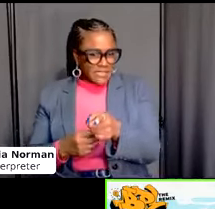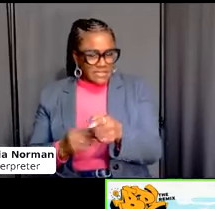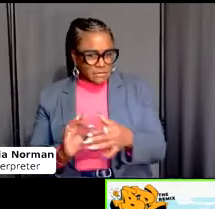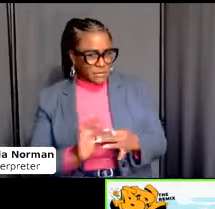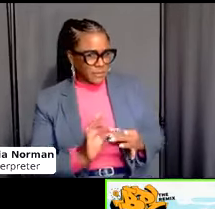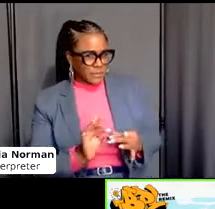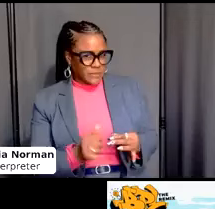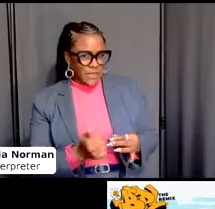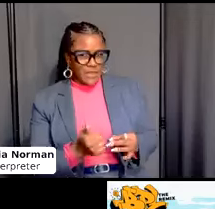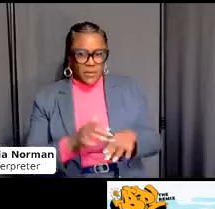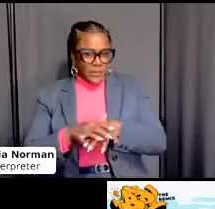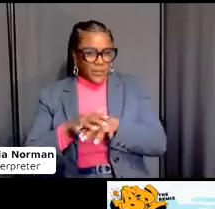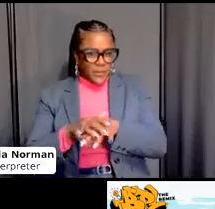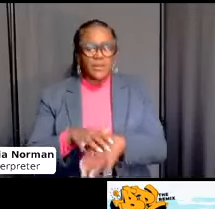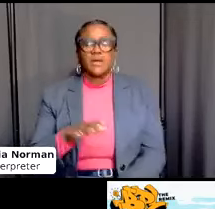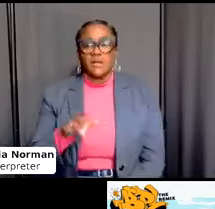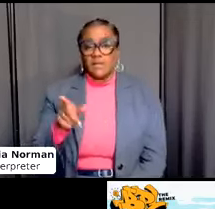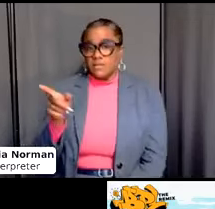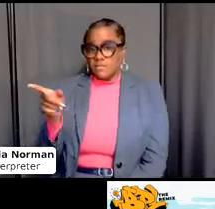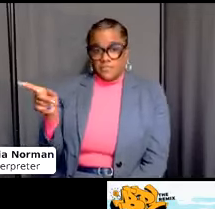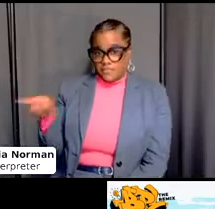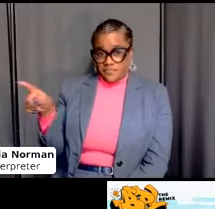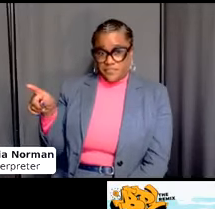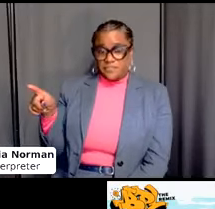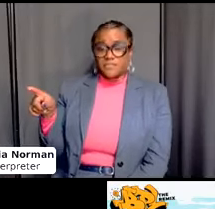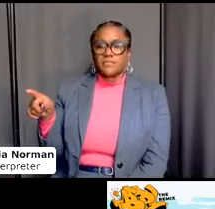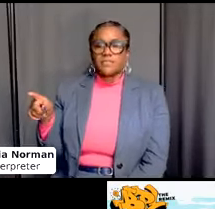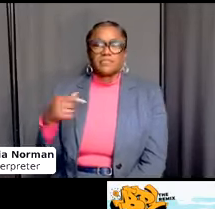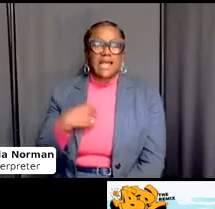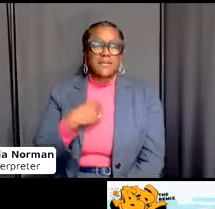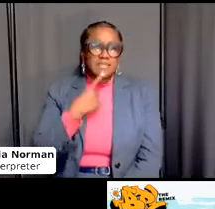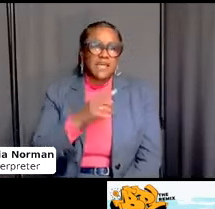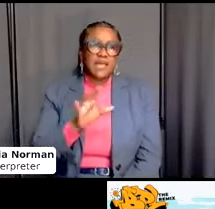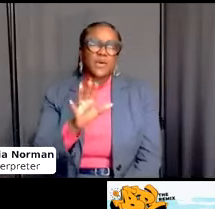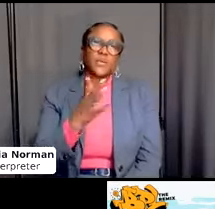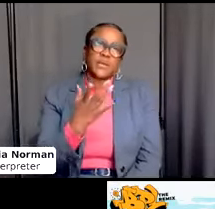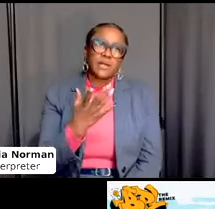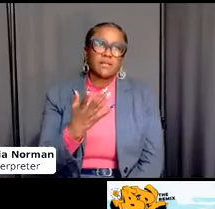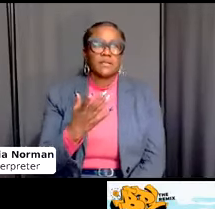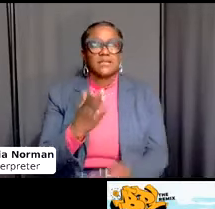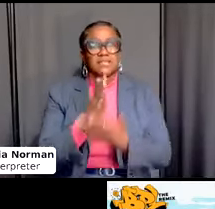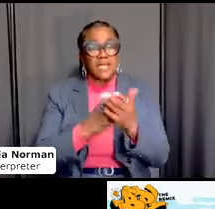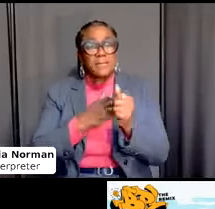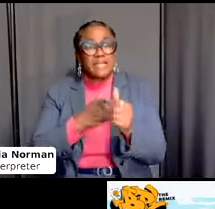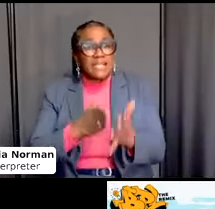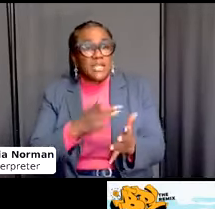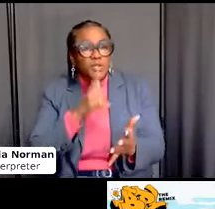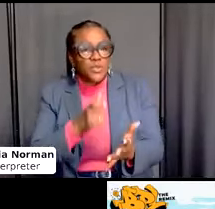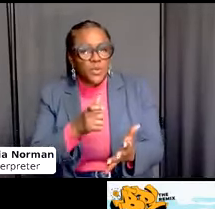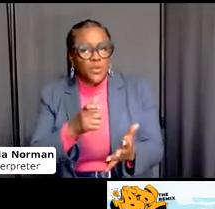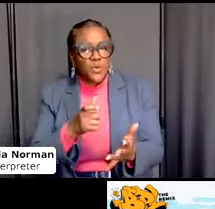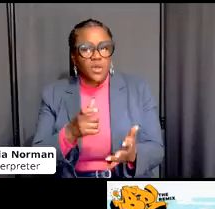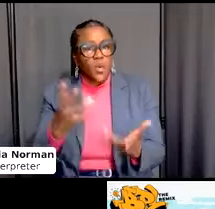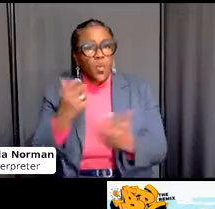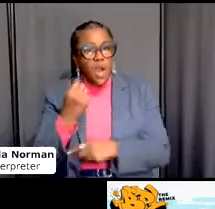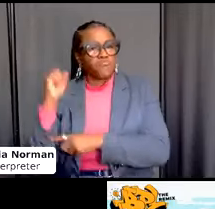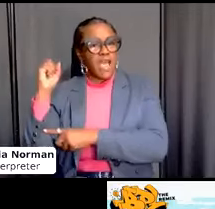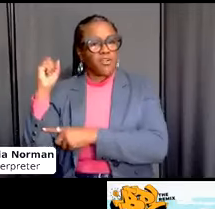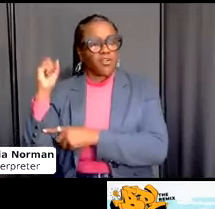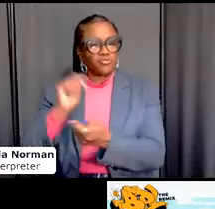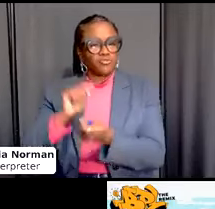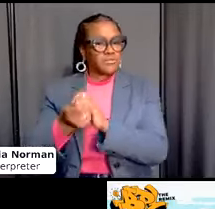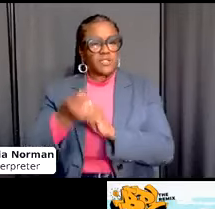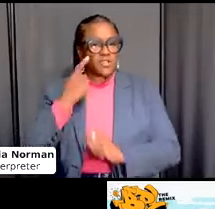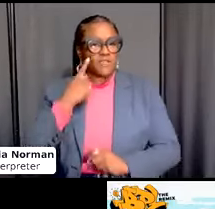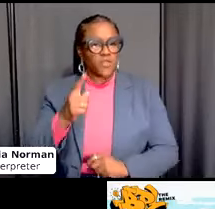Yeah. Are like, I would say, leaders who are for a radical transformation of the country